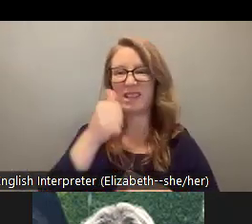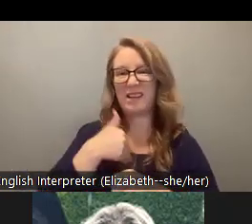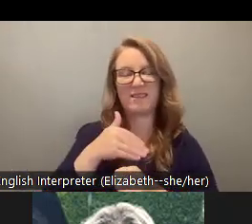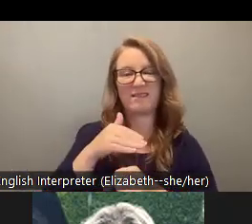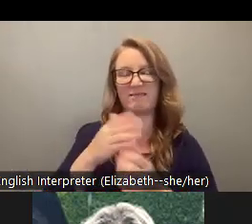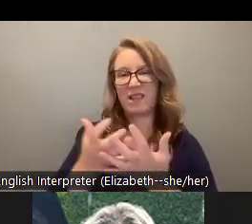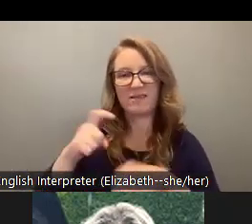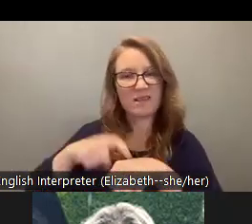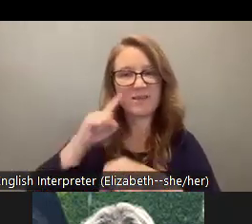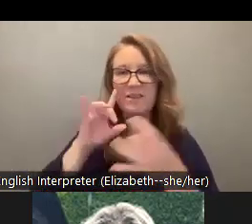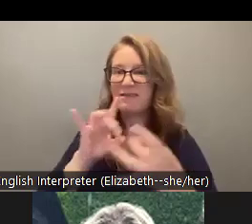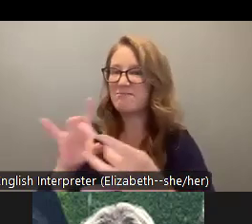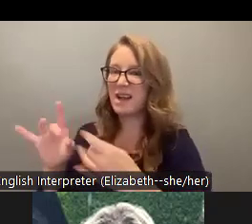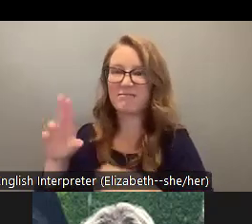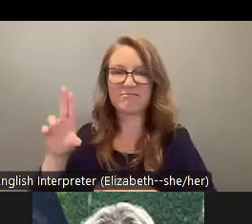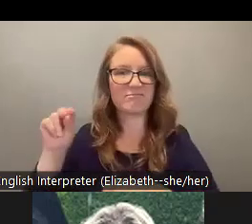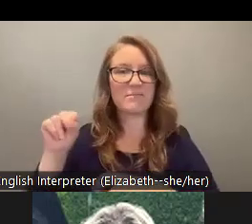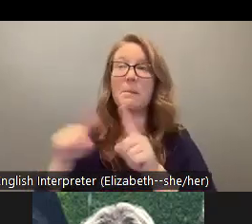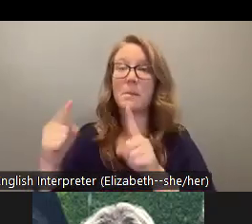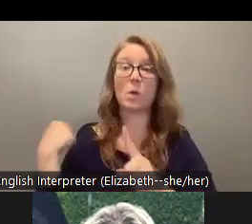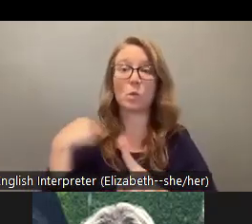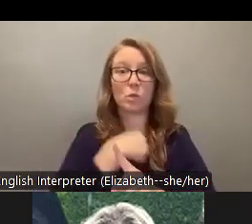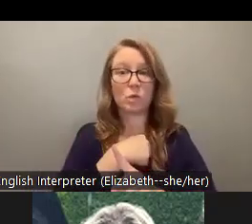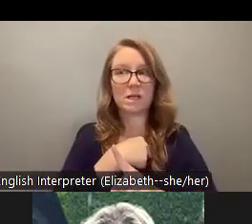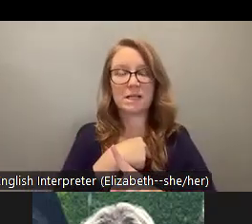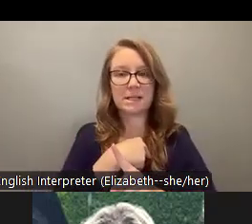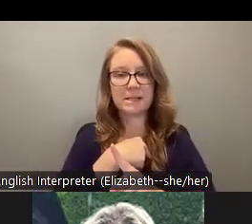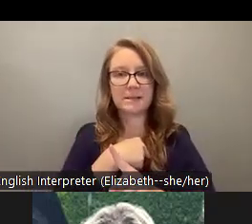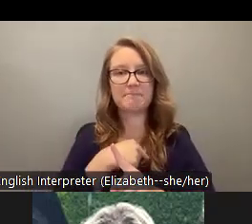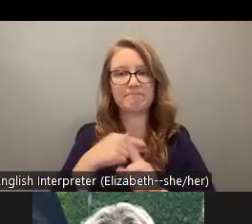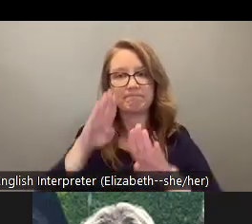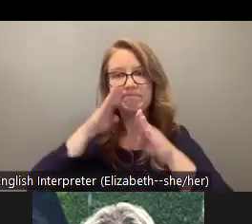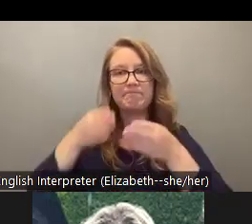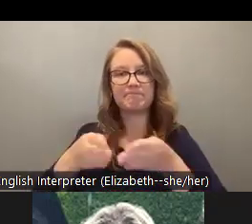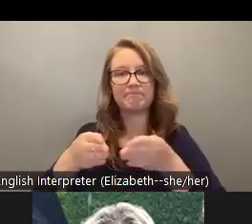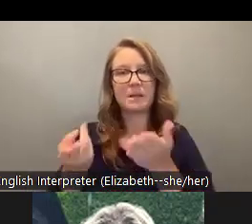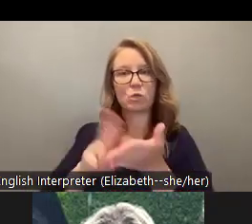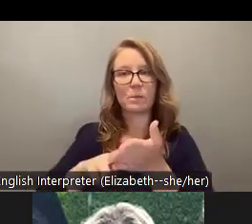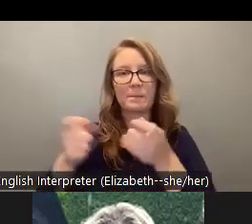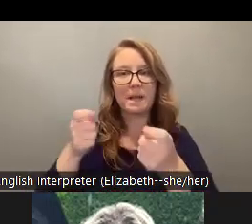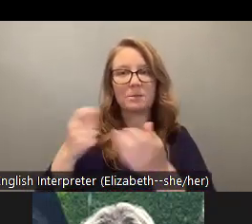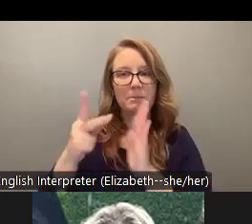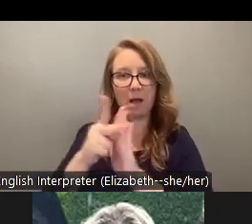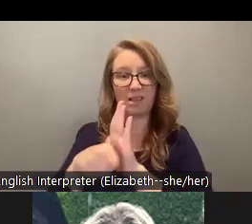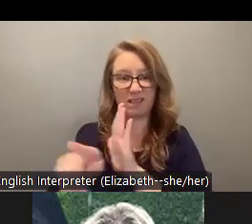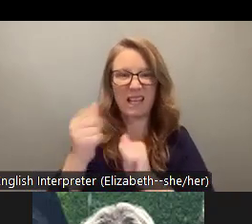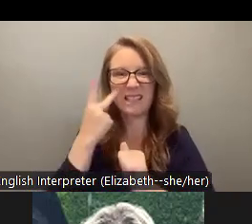for feedback, but we were able to hone in on the enrollment management policy that you see in front of